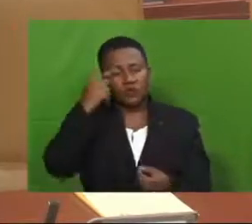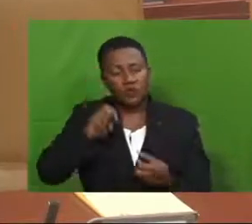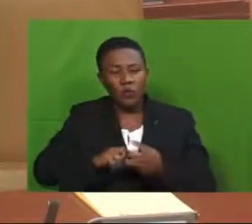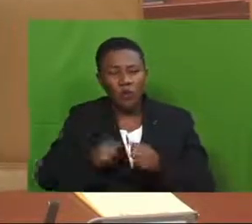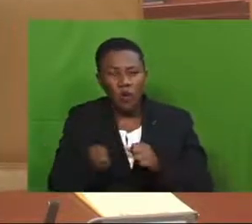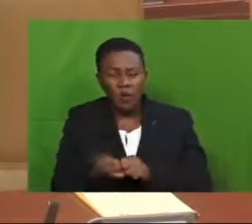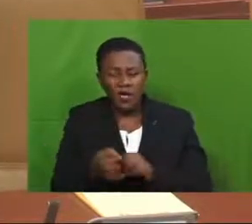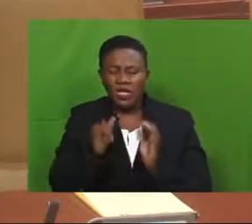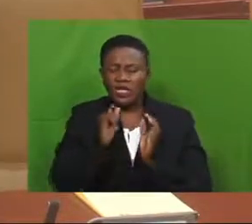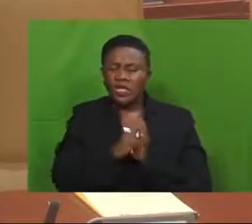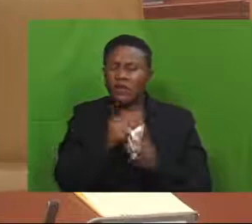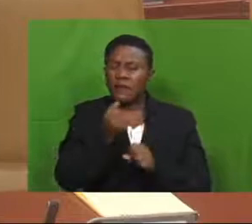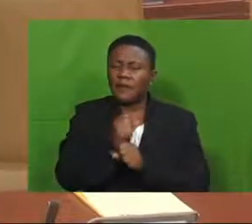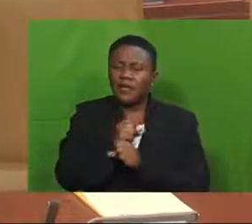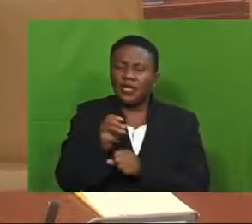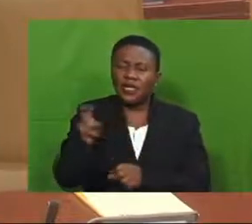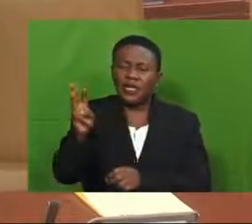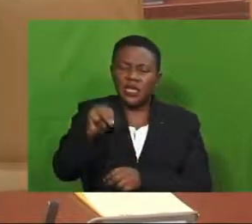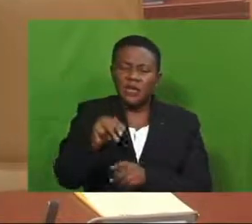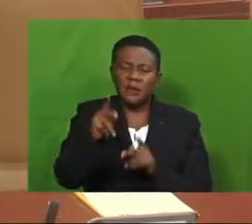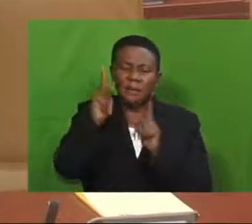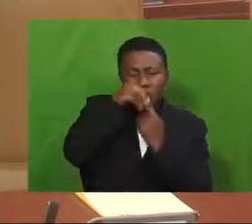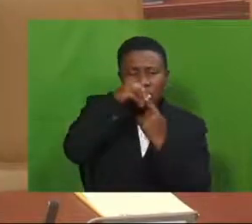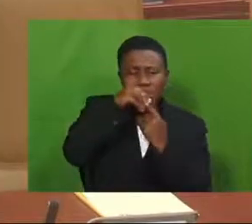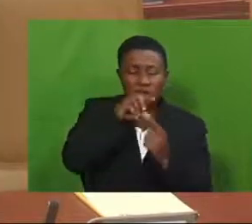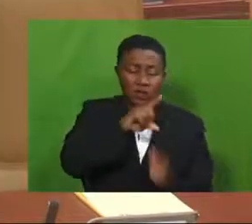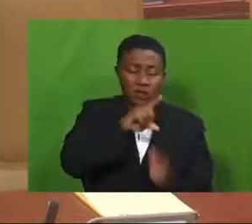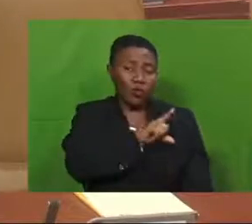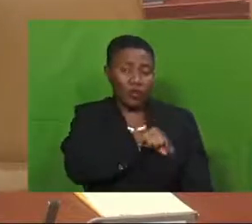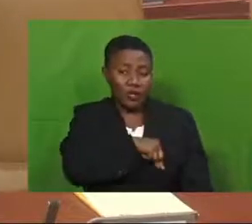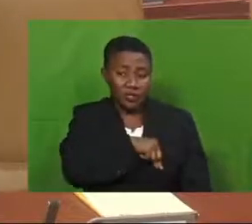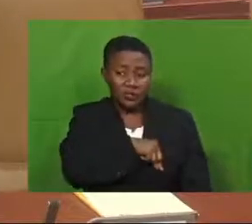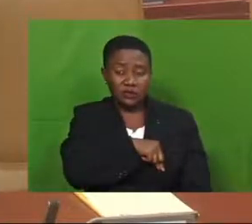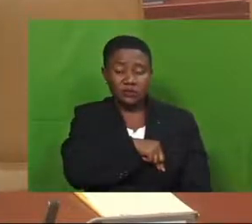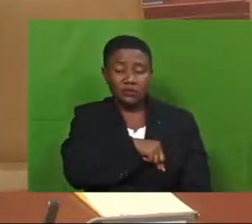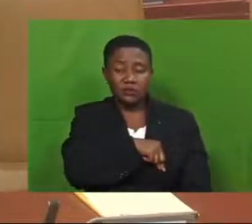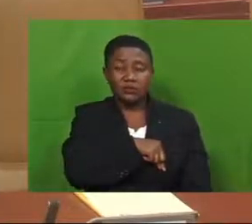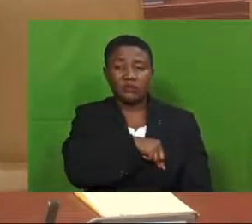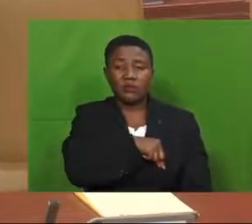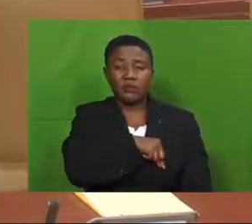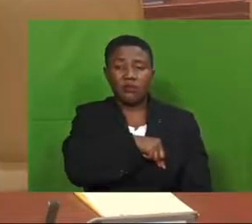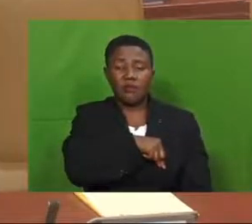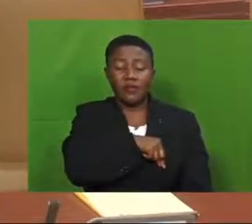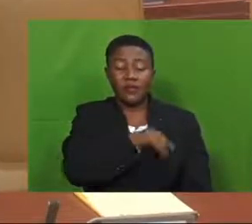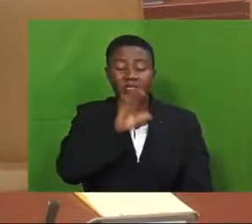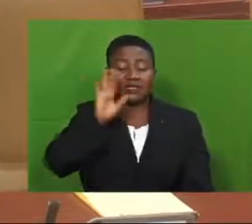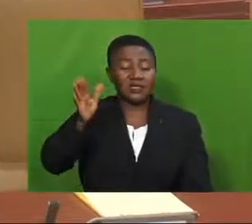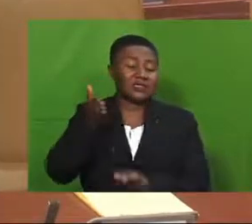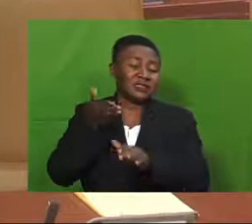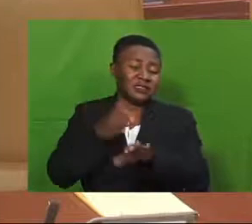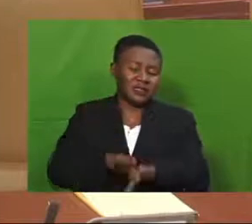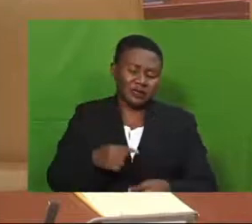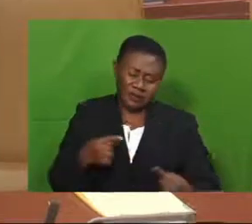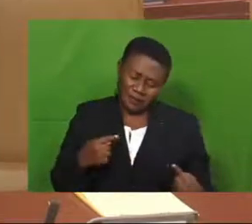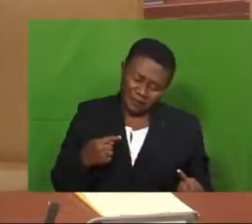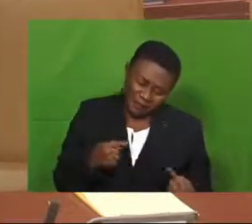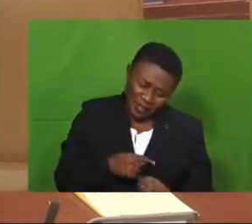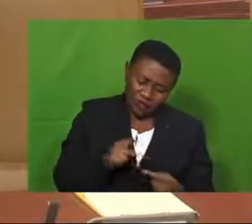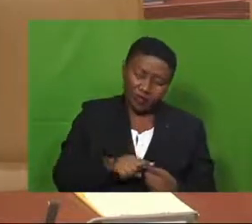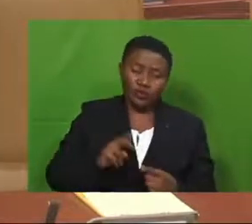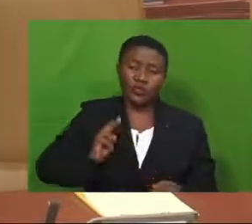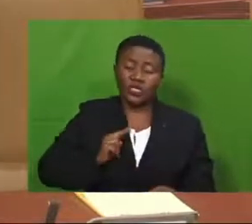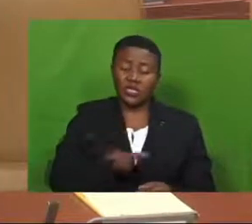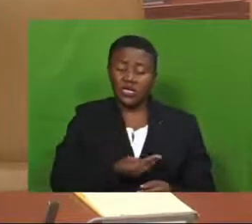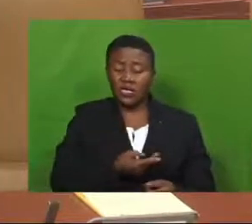showed him as a person of exceptional quality. His death was a pain to all of us. As we attended his funeral